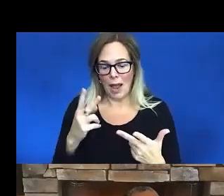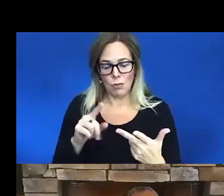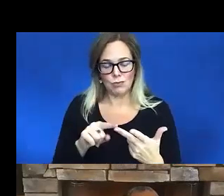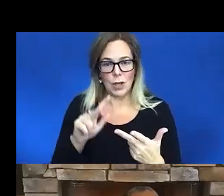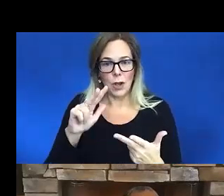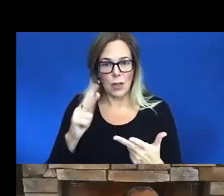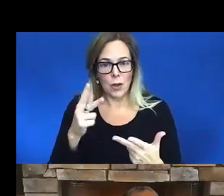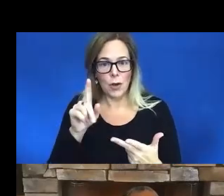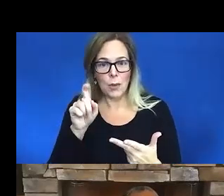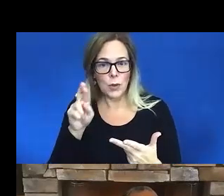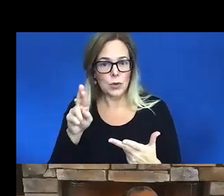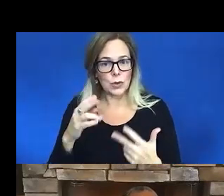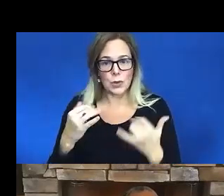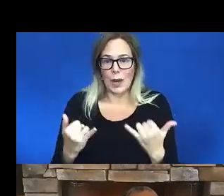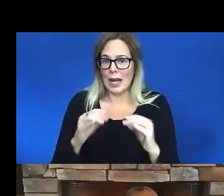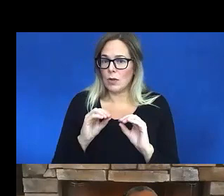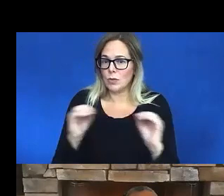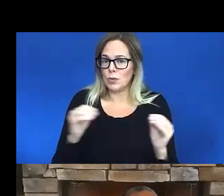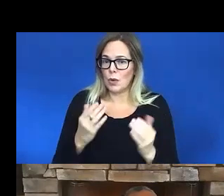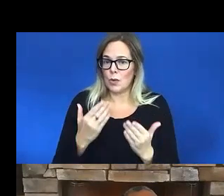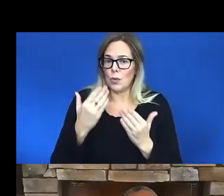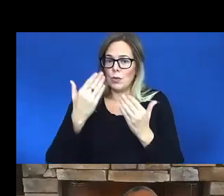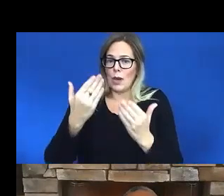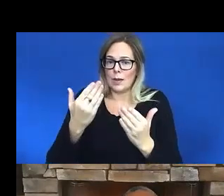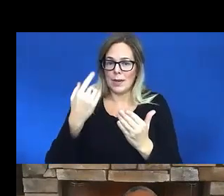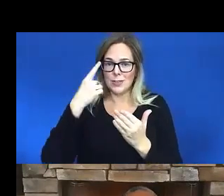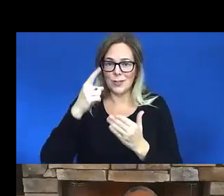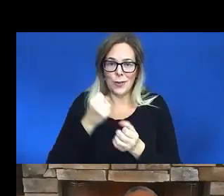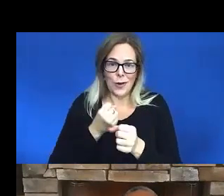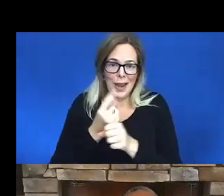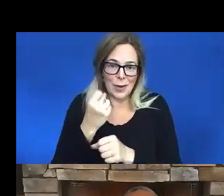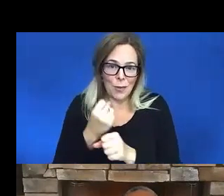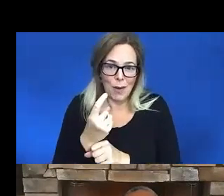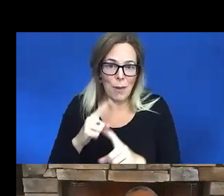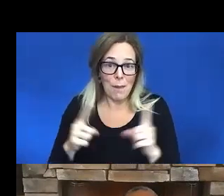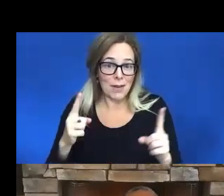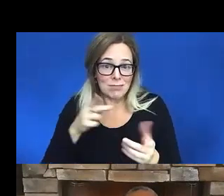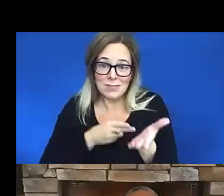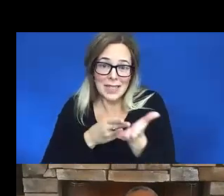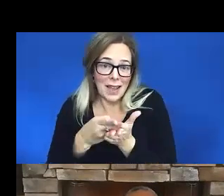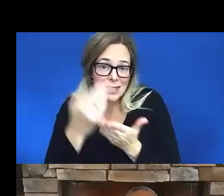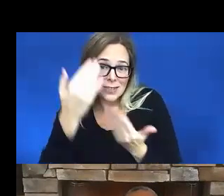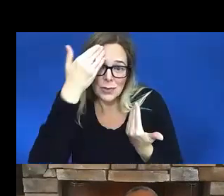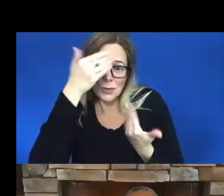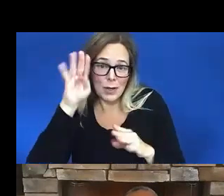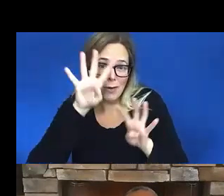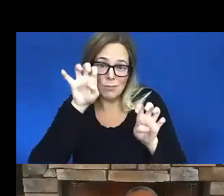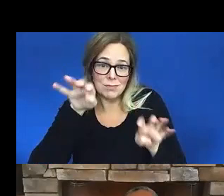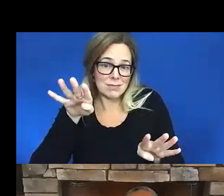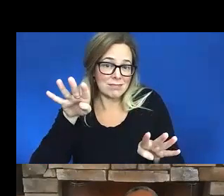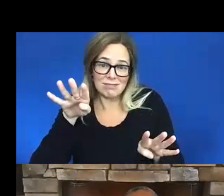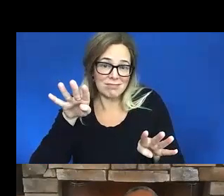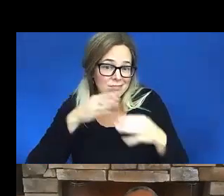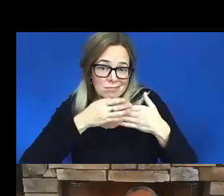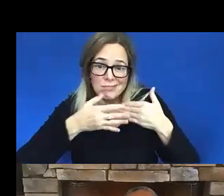dosing. But at the same time, we don't really know what the future may hold with regards to longevity of that